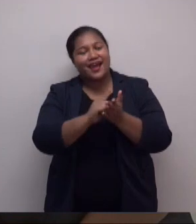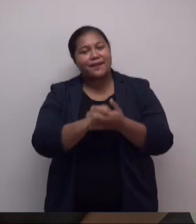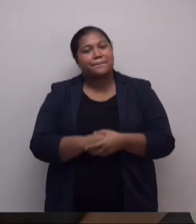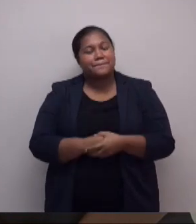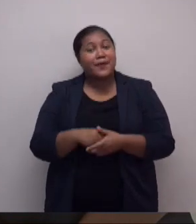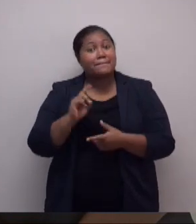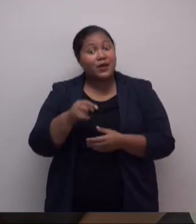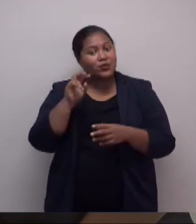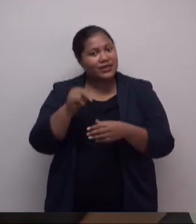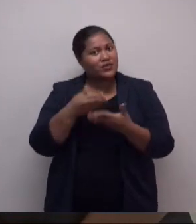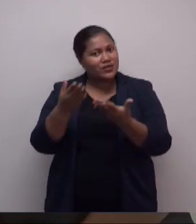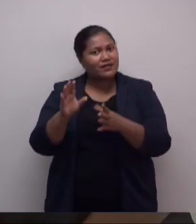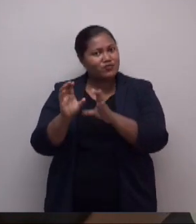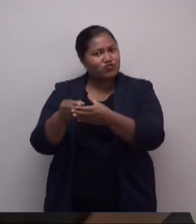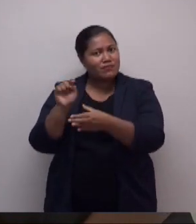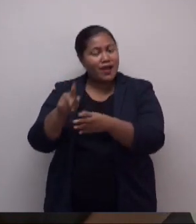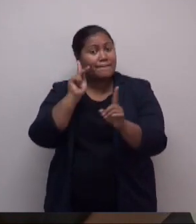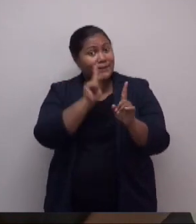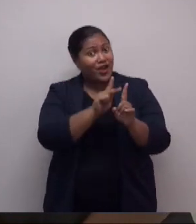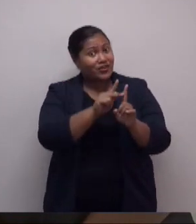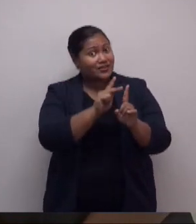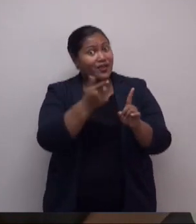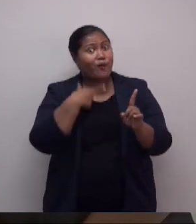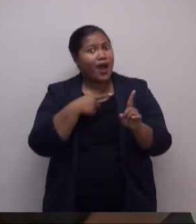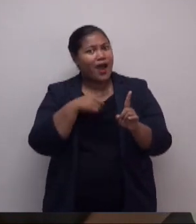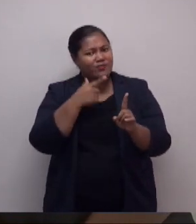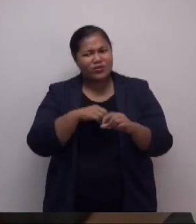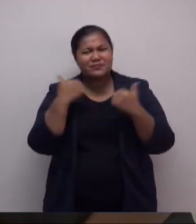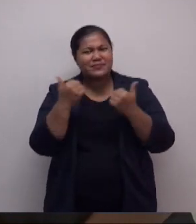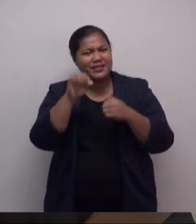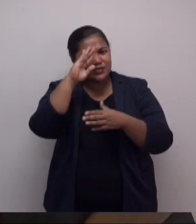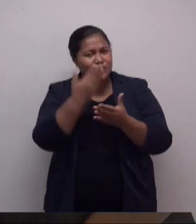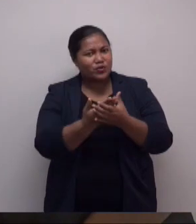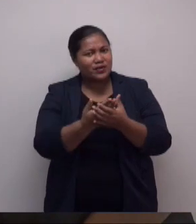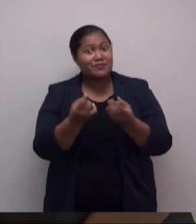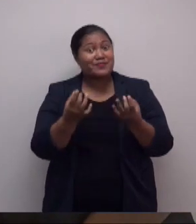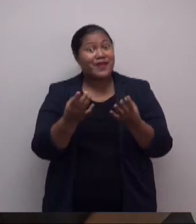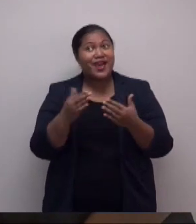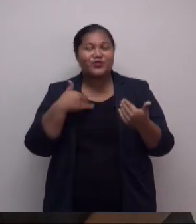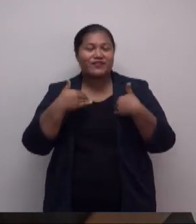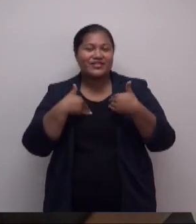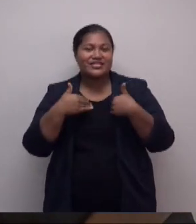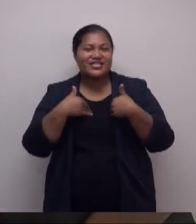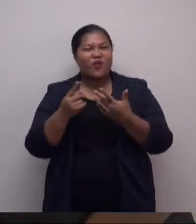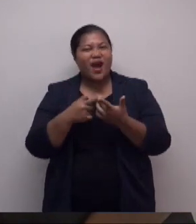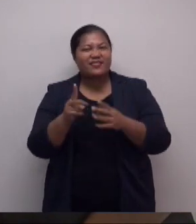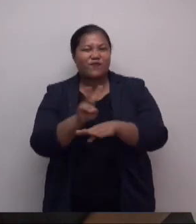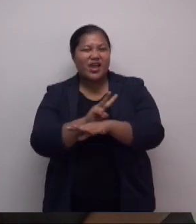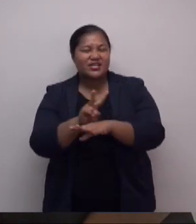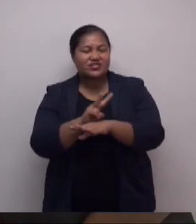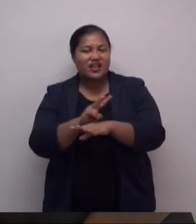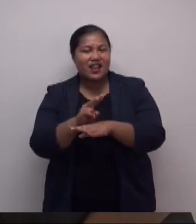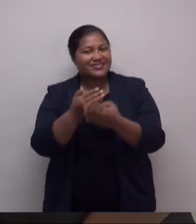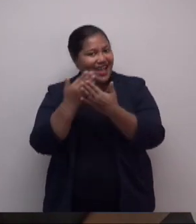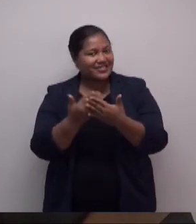we need to give this group priority because many of these students are preparing for university or vocational training, and